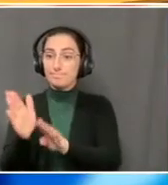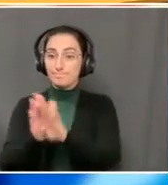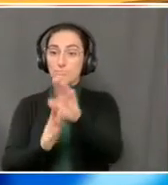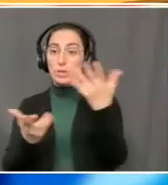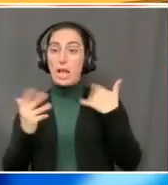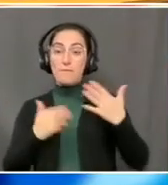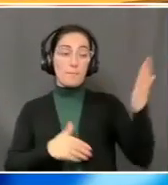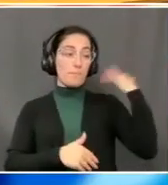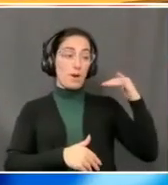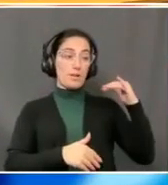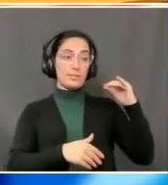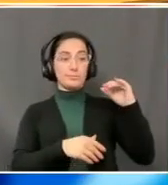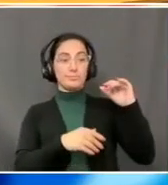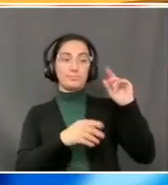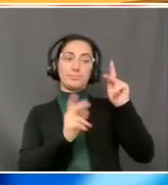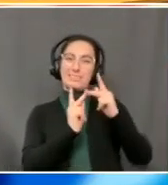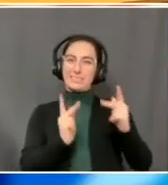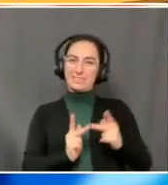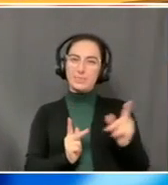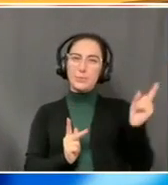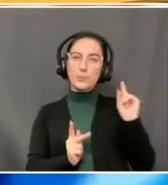positions, where there's a much higher